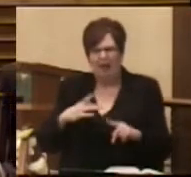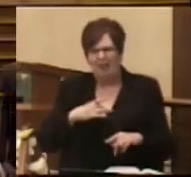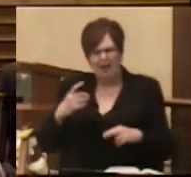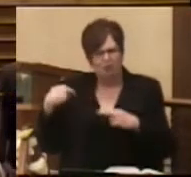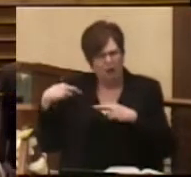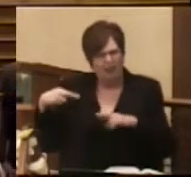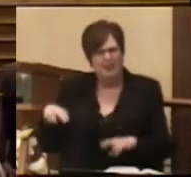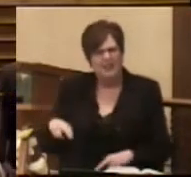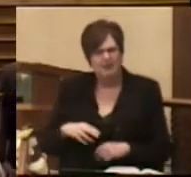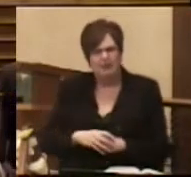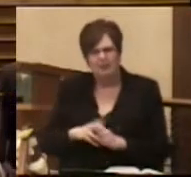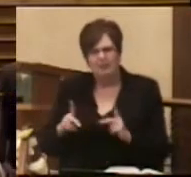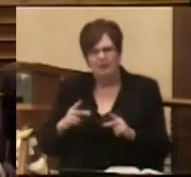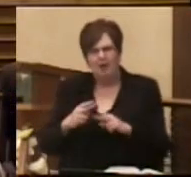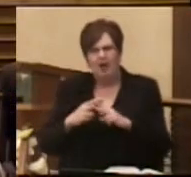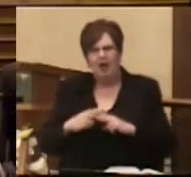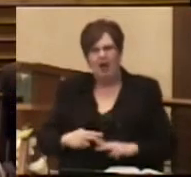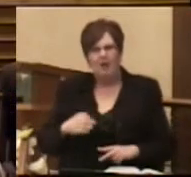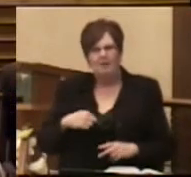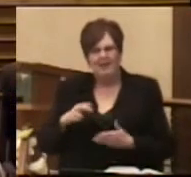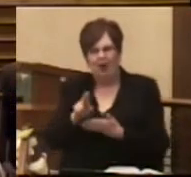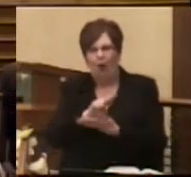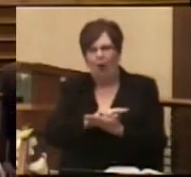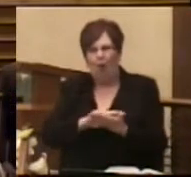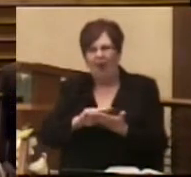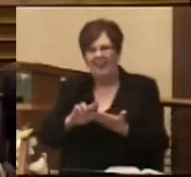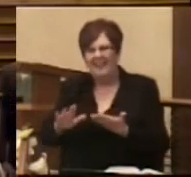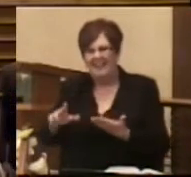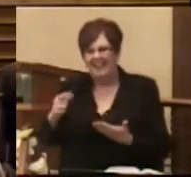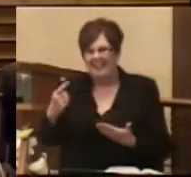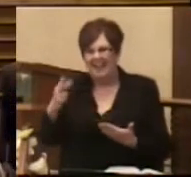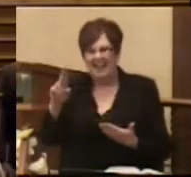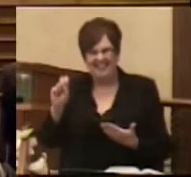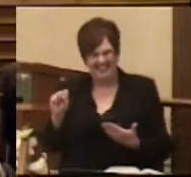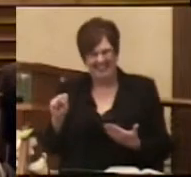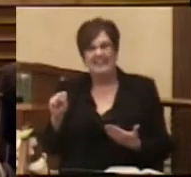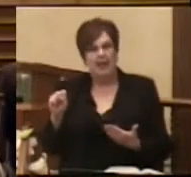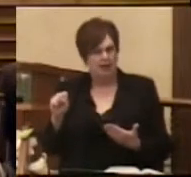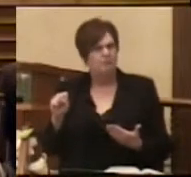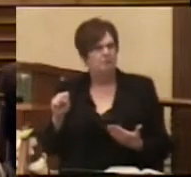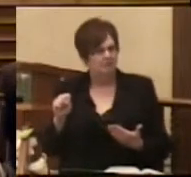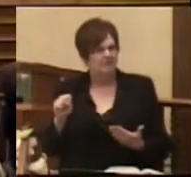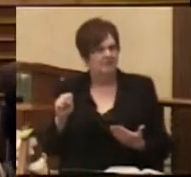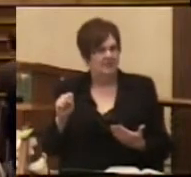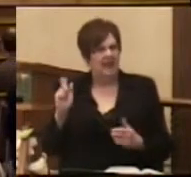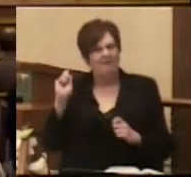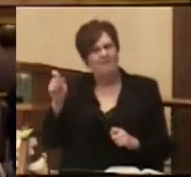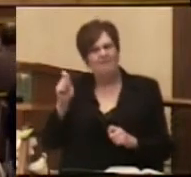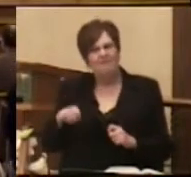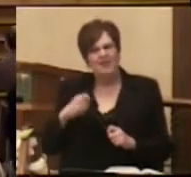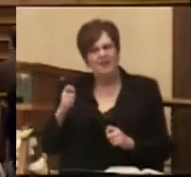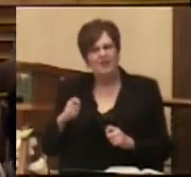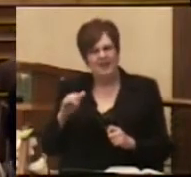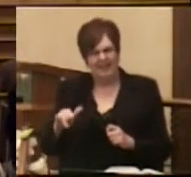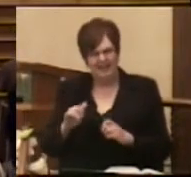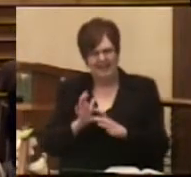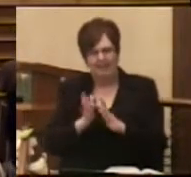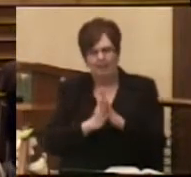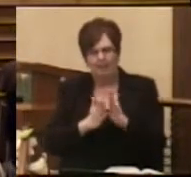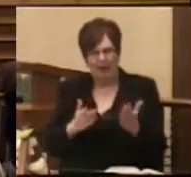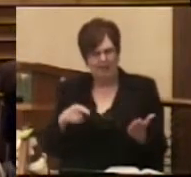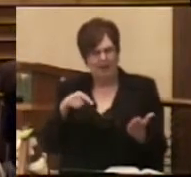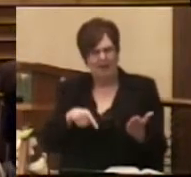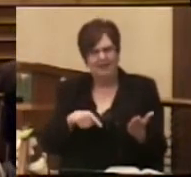religion. People even call me Holy Gus. Yeah? That fishing stuff, it's in the Bible.